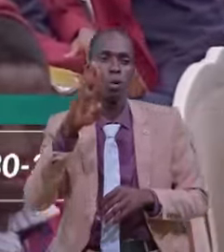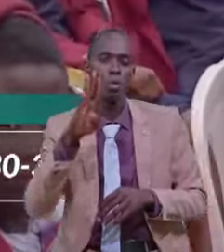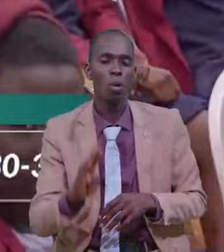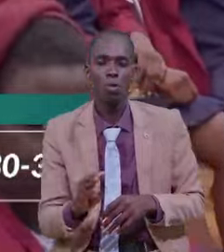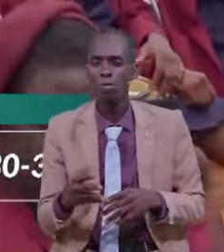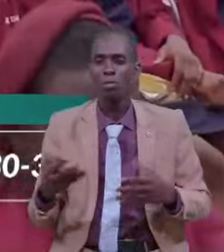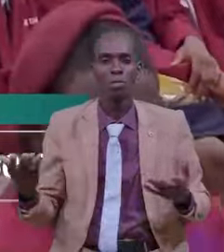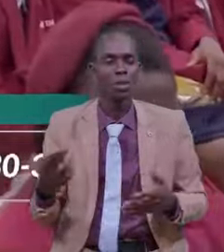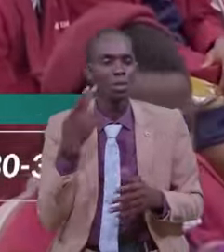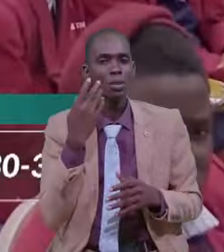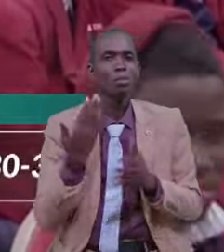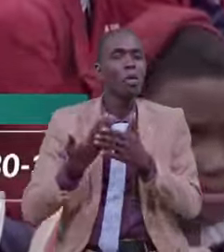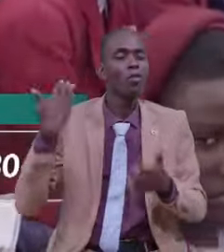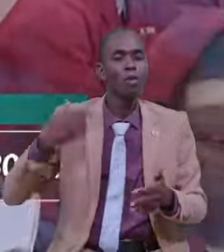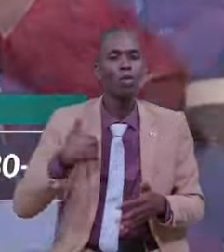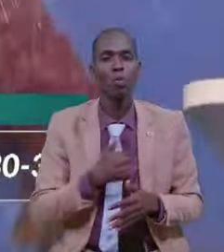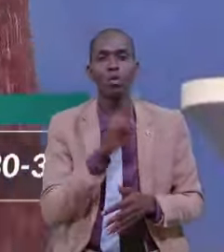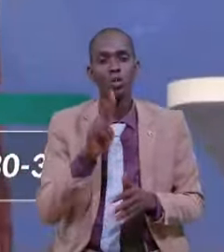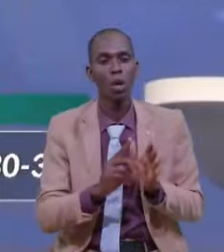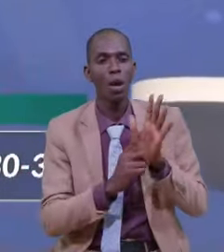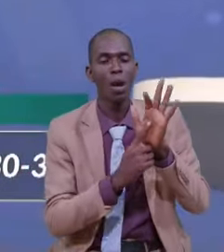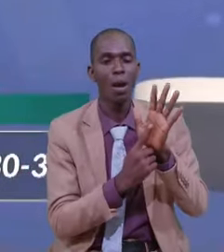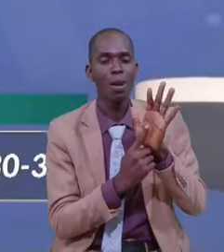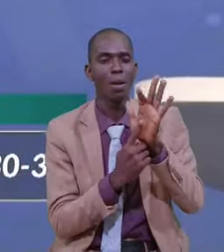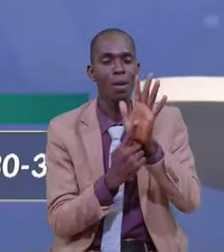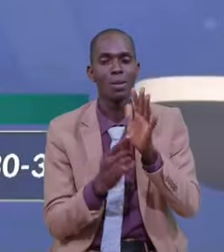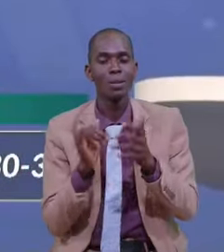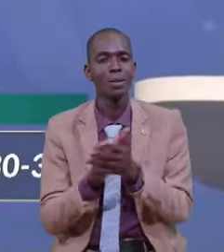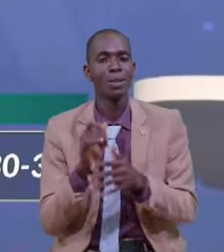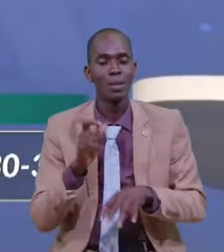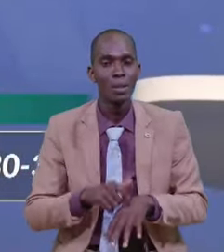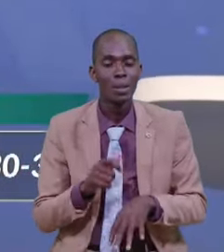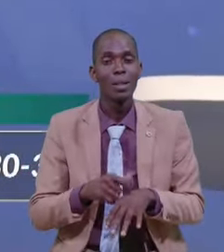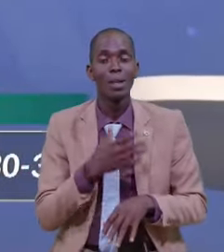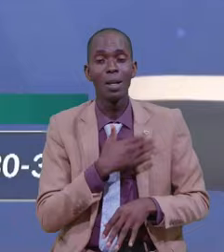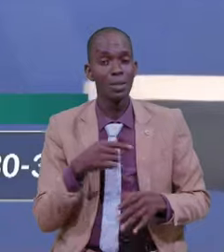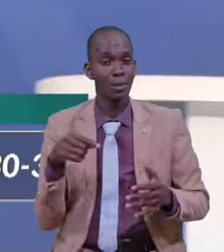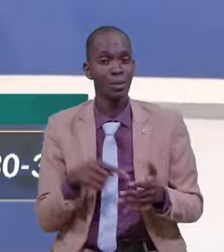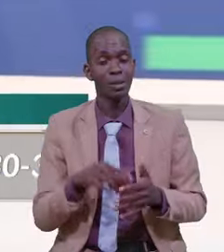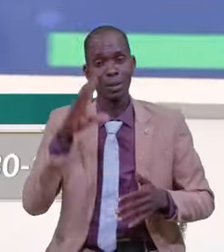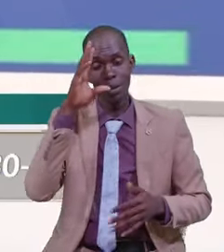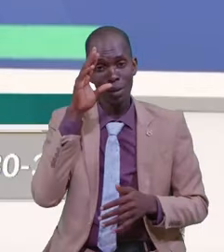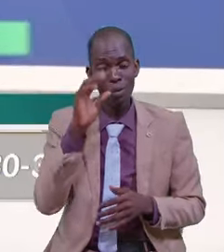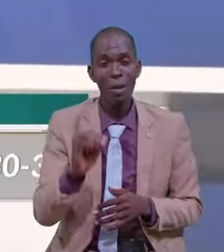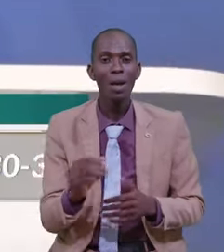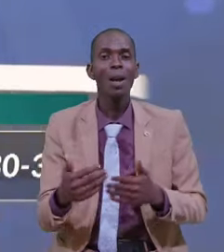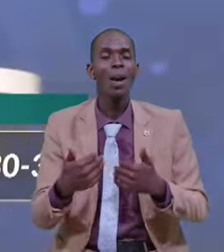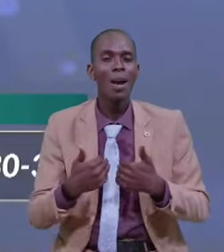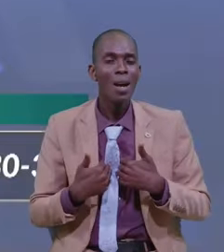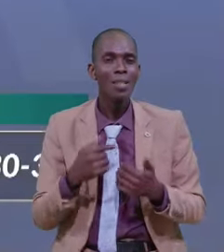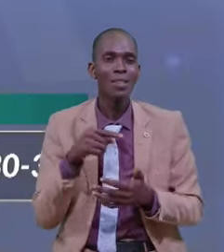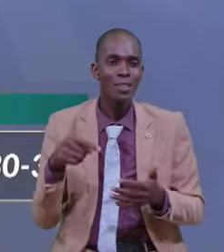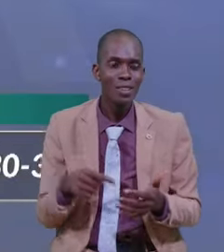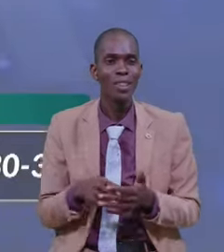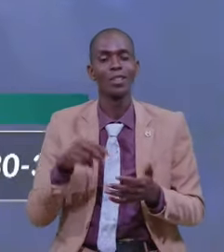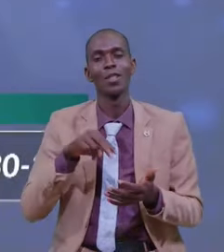candles there, and some of the church houses were burning down. And Thomas Edison had this